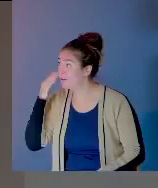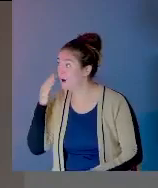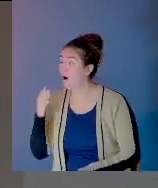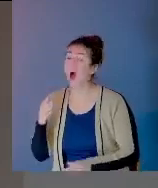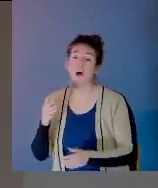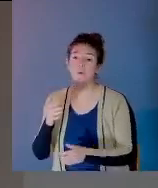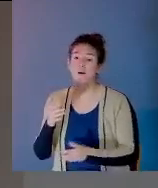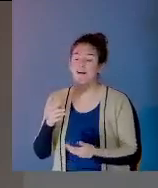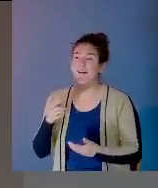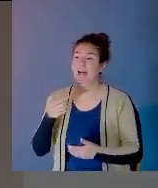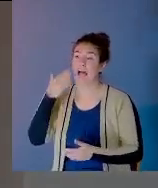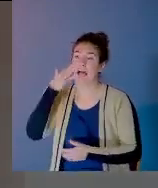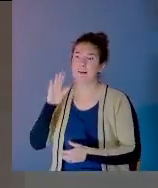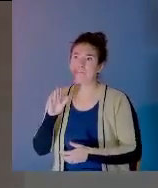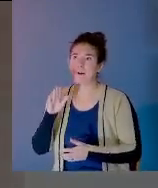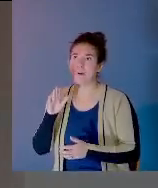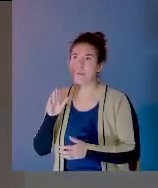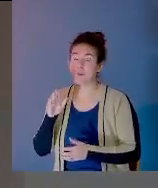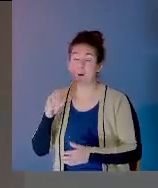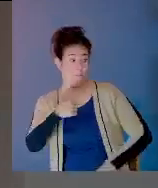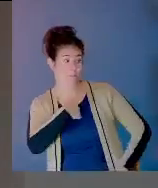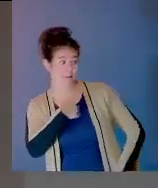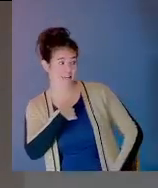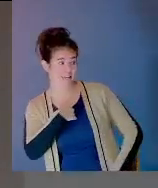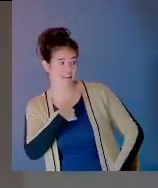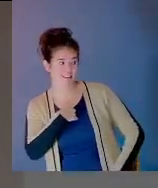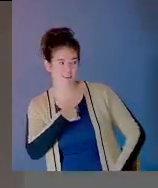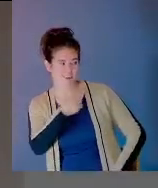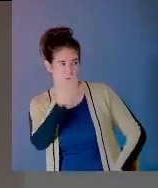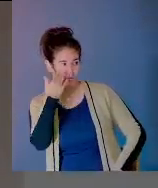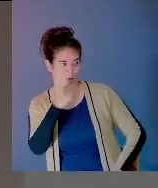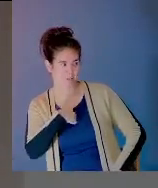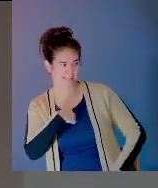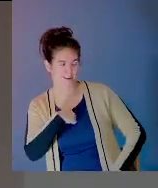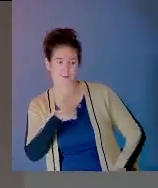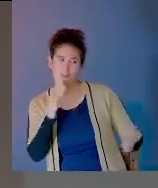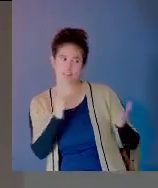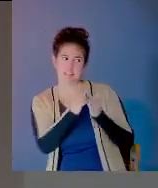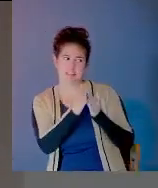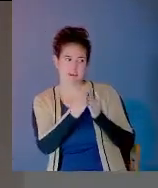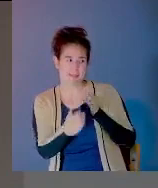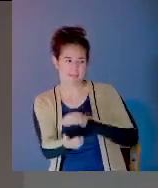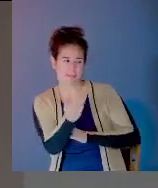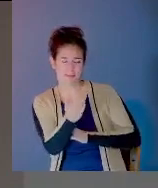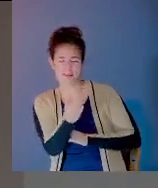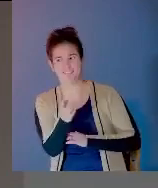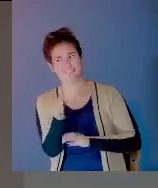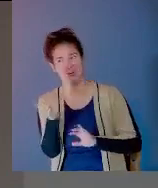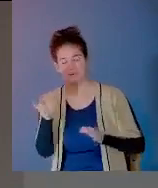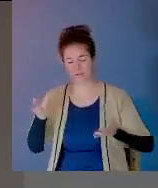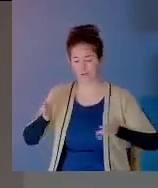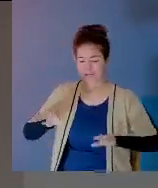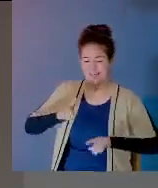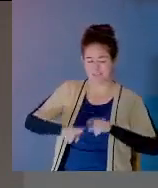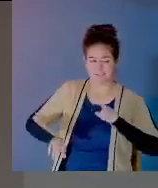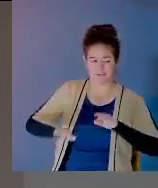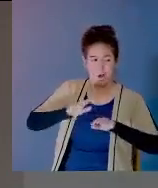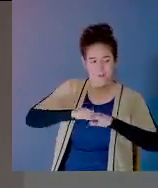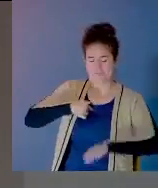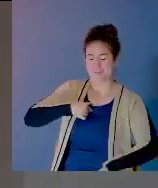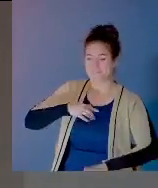Okay, yeah, he does. I just met John this morning. So he's taking a chance. But anyways, so much to be